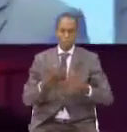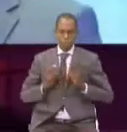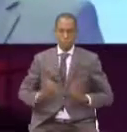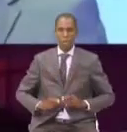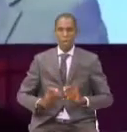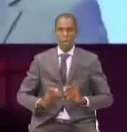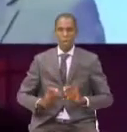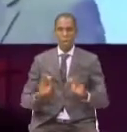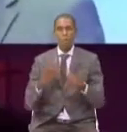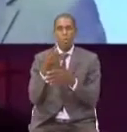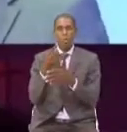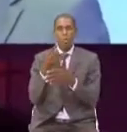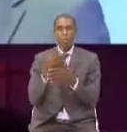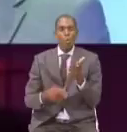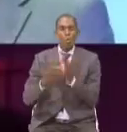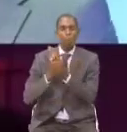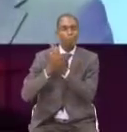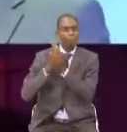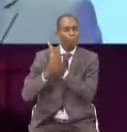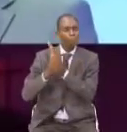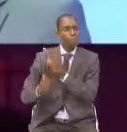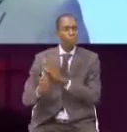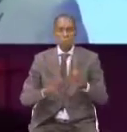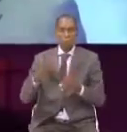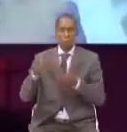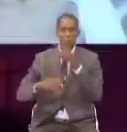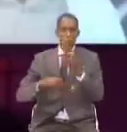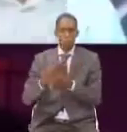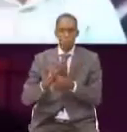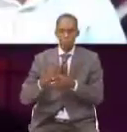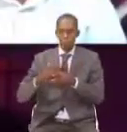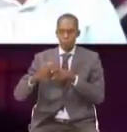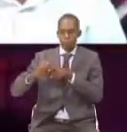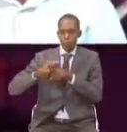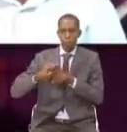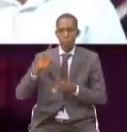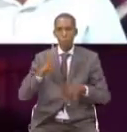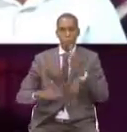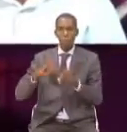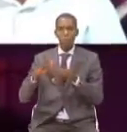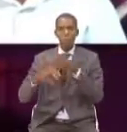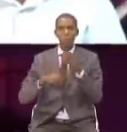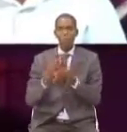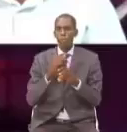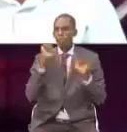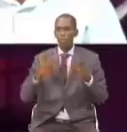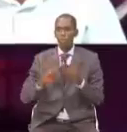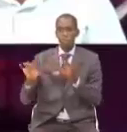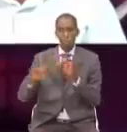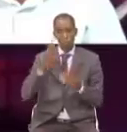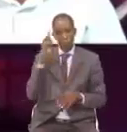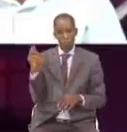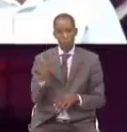the experts of the world, trained people in the world, what they have not been able to do for you, the